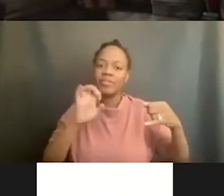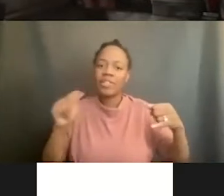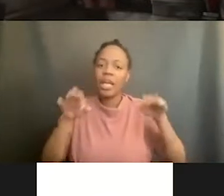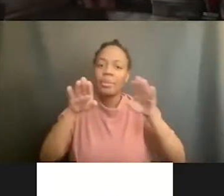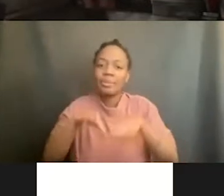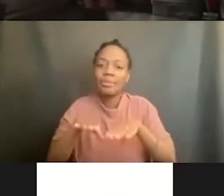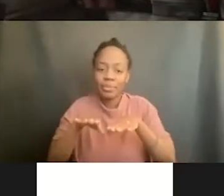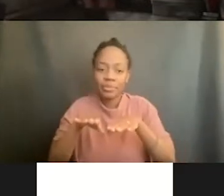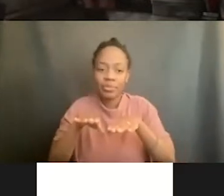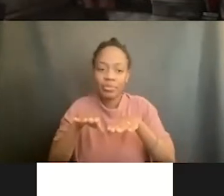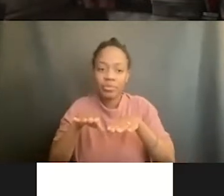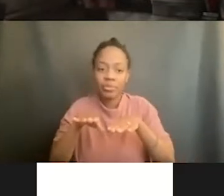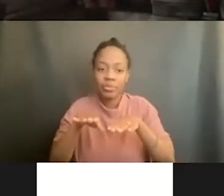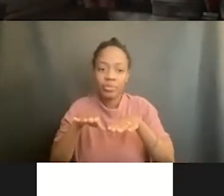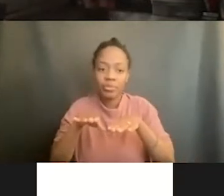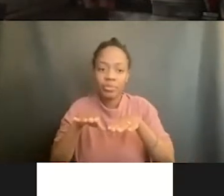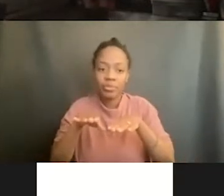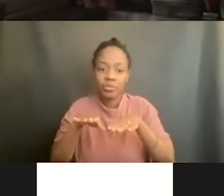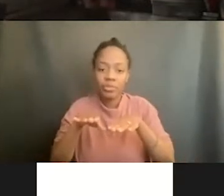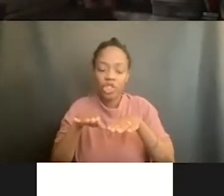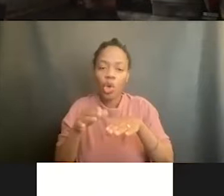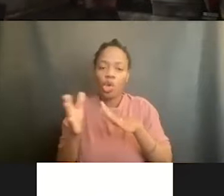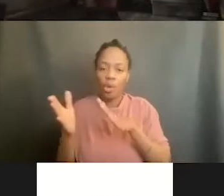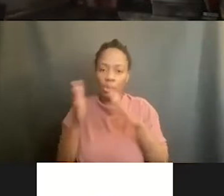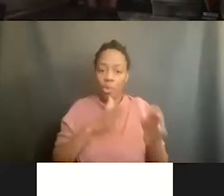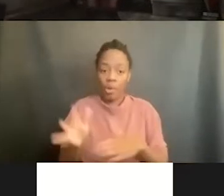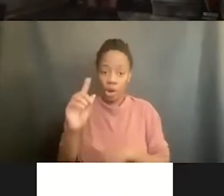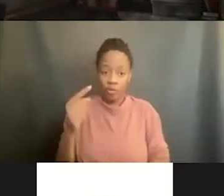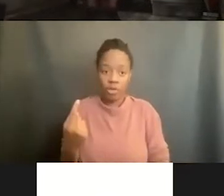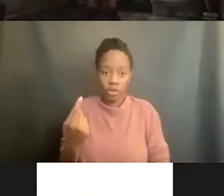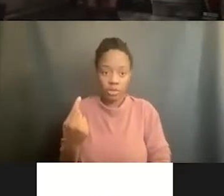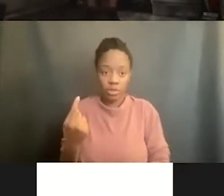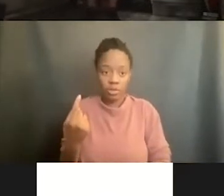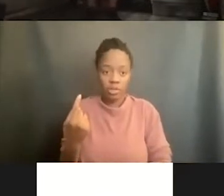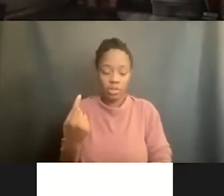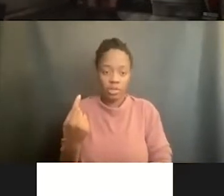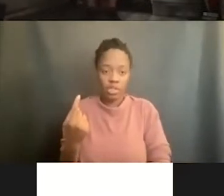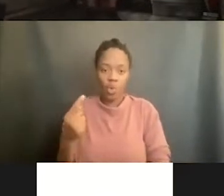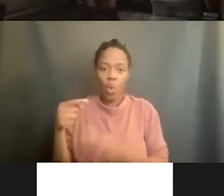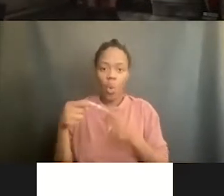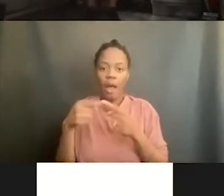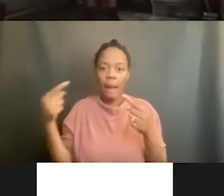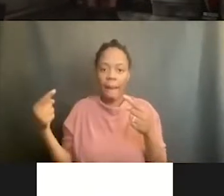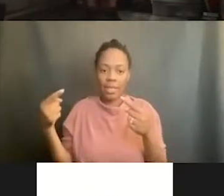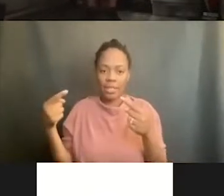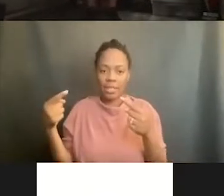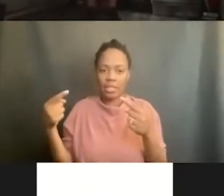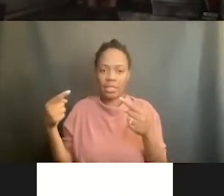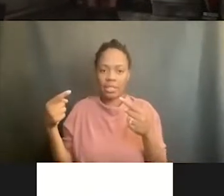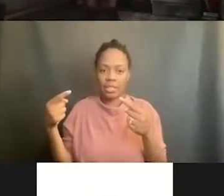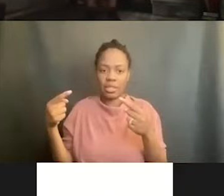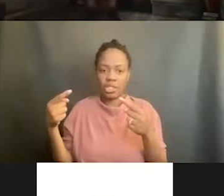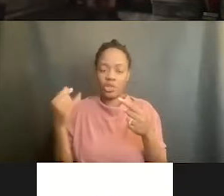is you're gonna prep first to your opposite side. So if we're